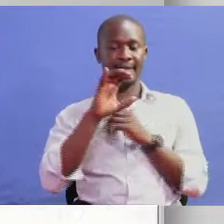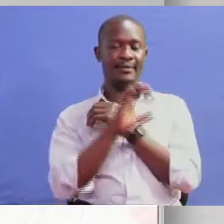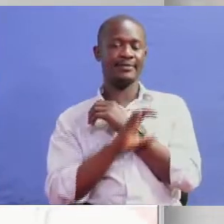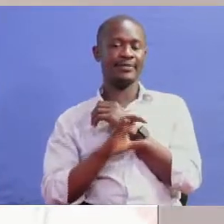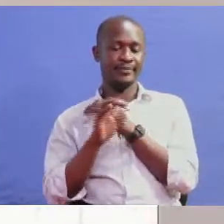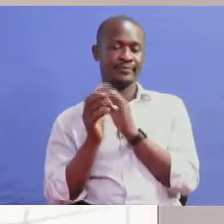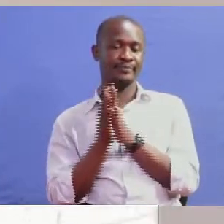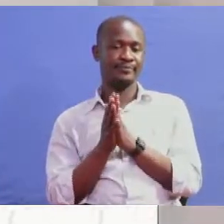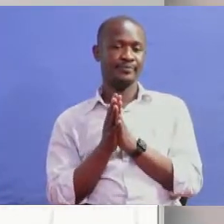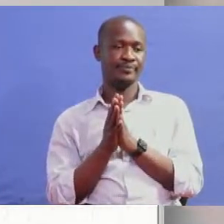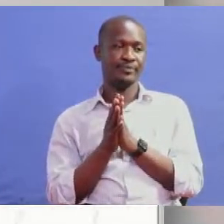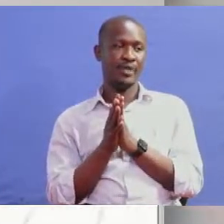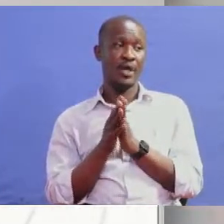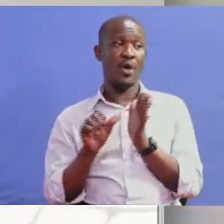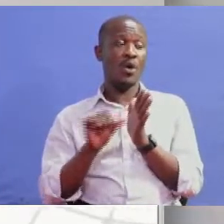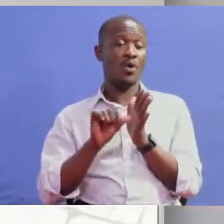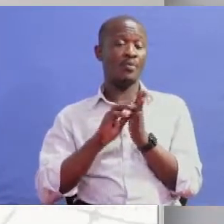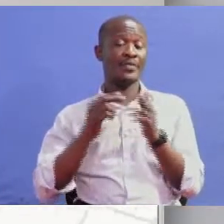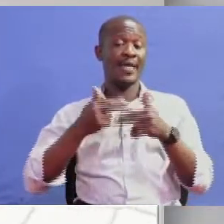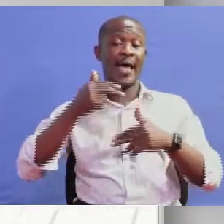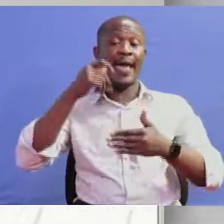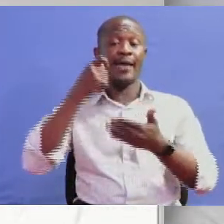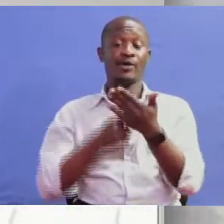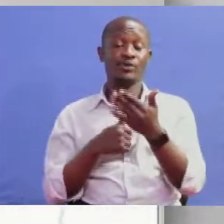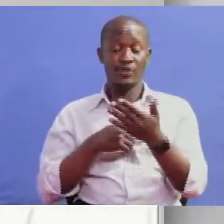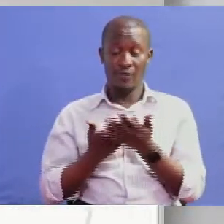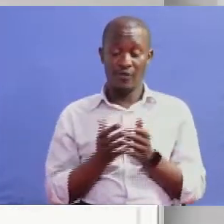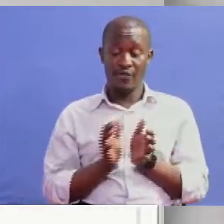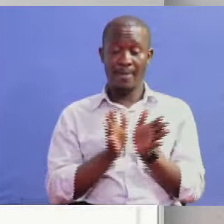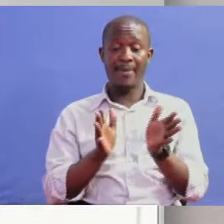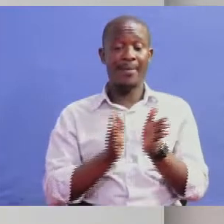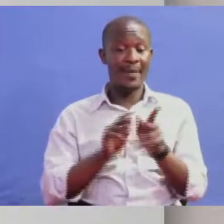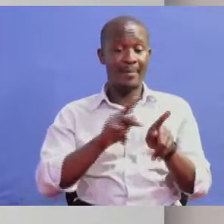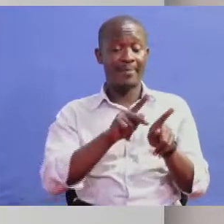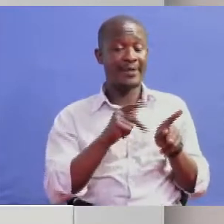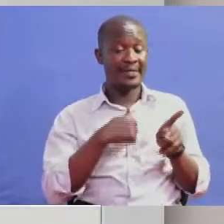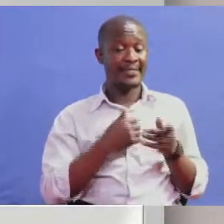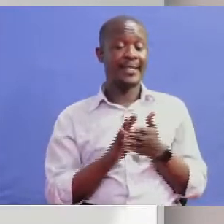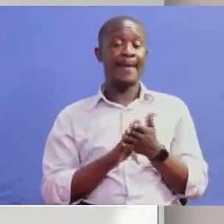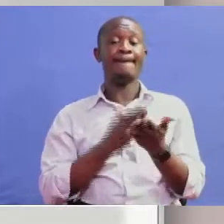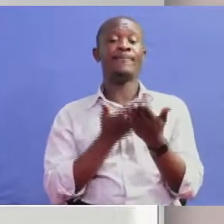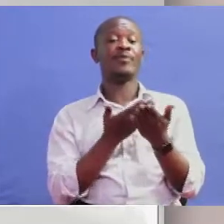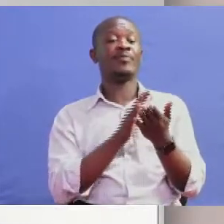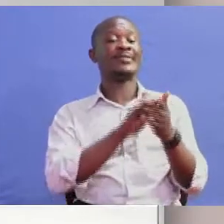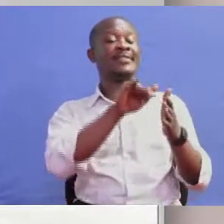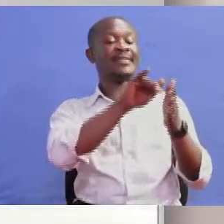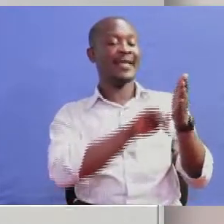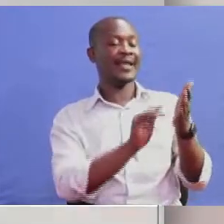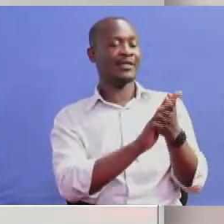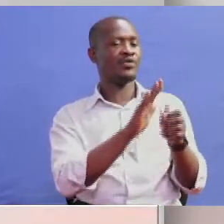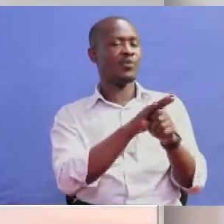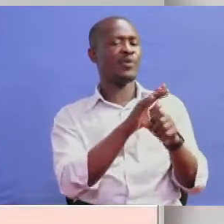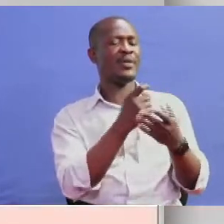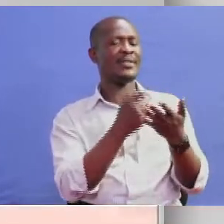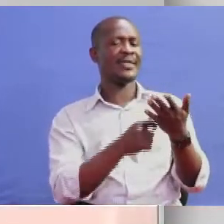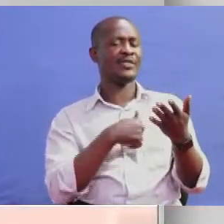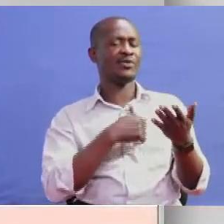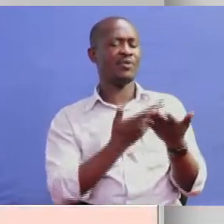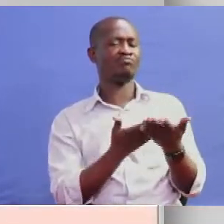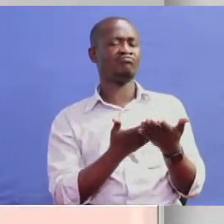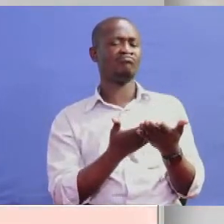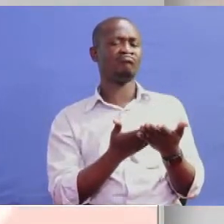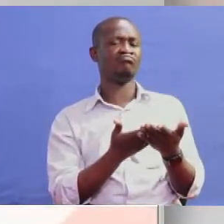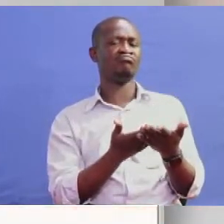On matters high cost of living, the Public Parties and Liaison Committee proposed the reduction of the many taxes and levies imposed